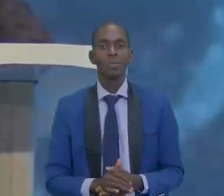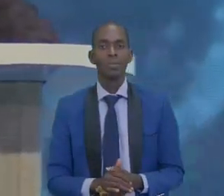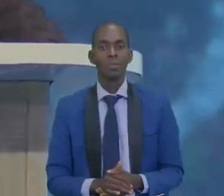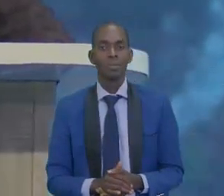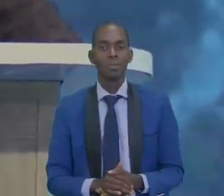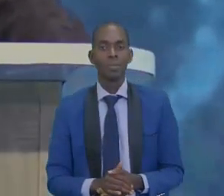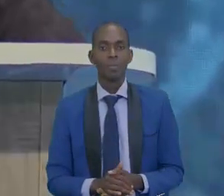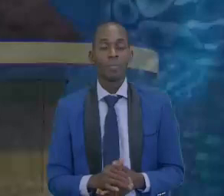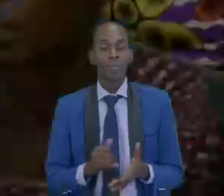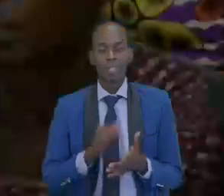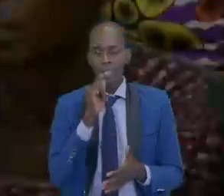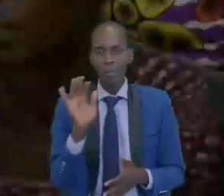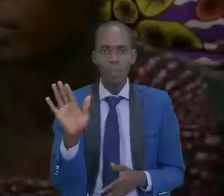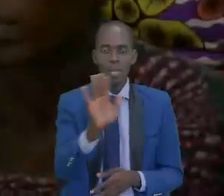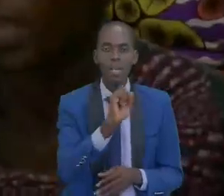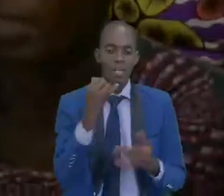It's yours tonight.